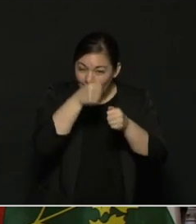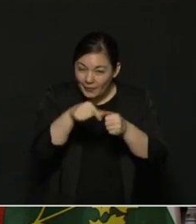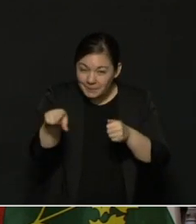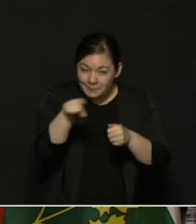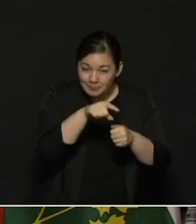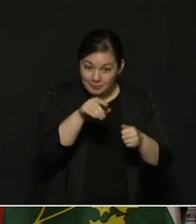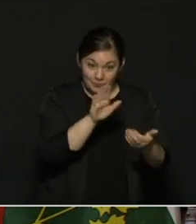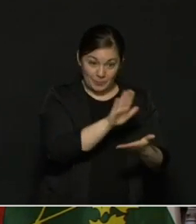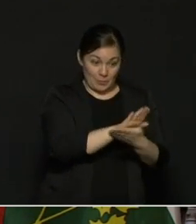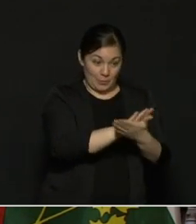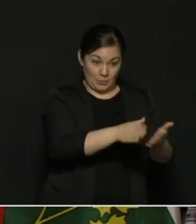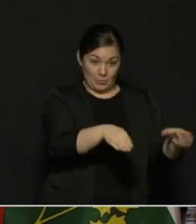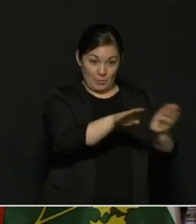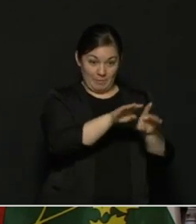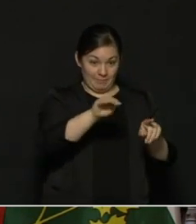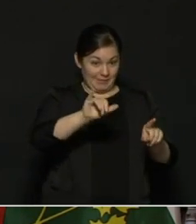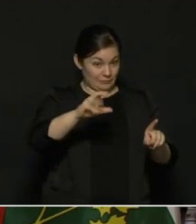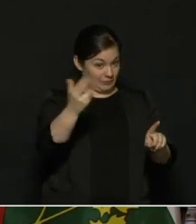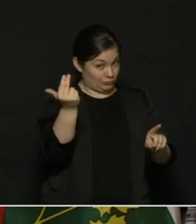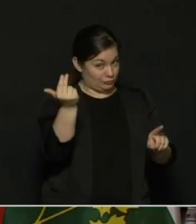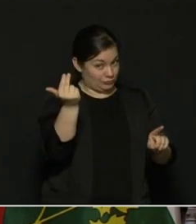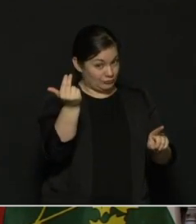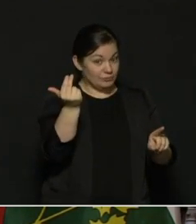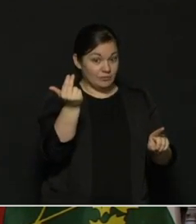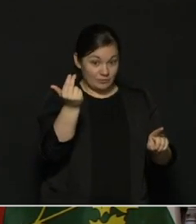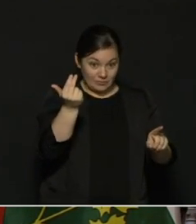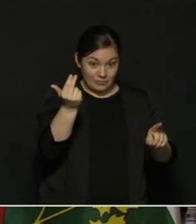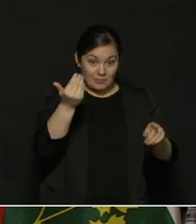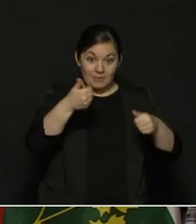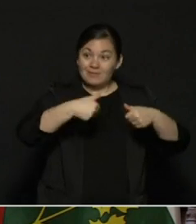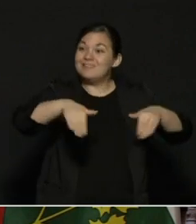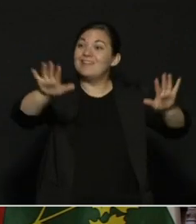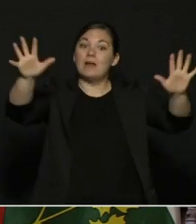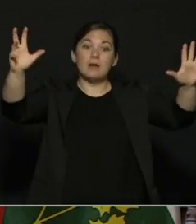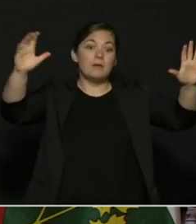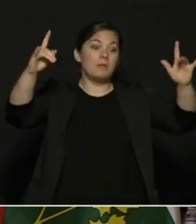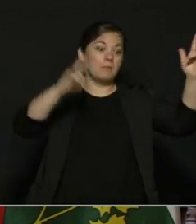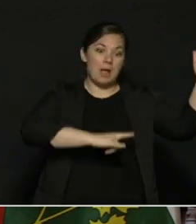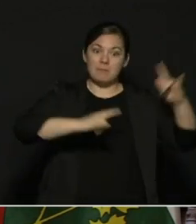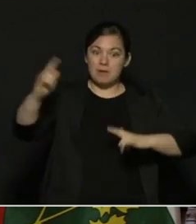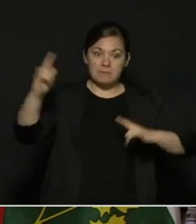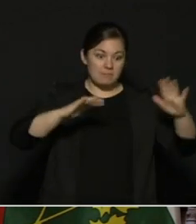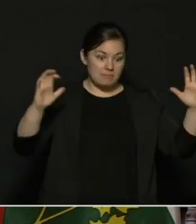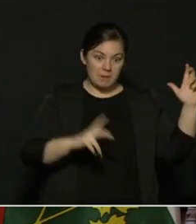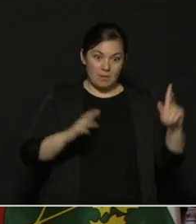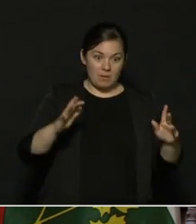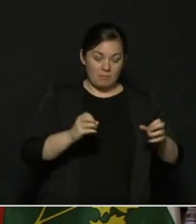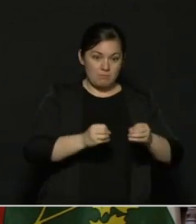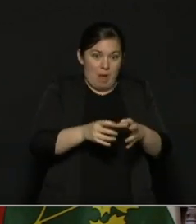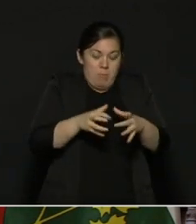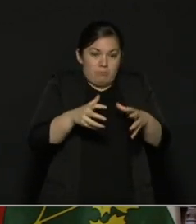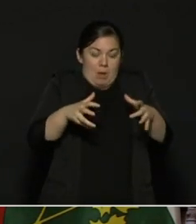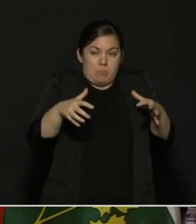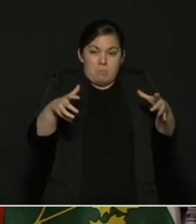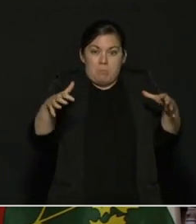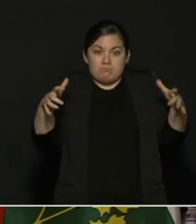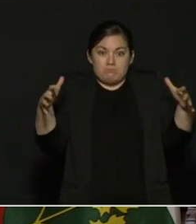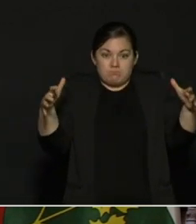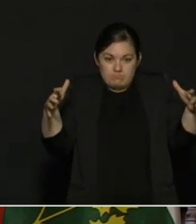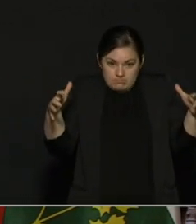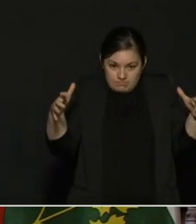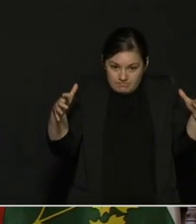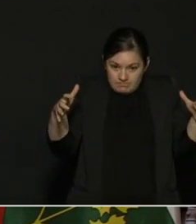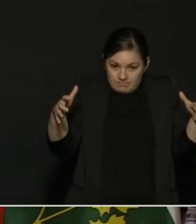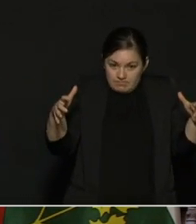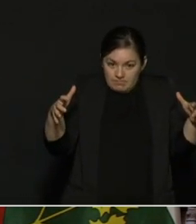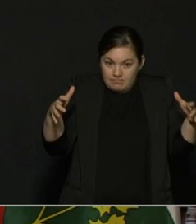And then we started seeing even more, and the amount of returnees during that time became extensive, and these are people returning from what they had